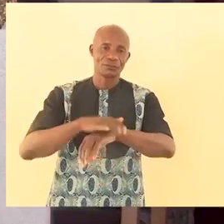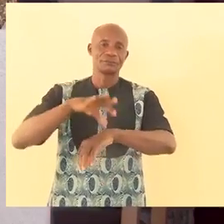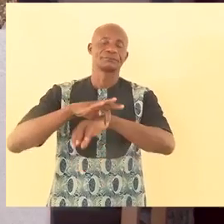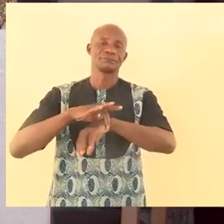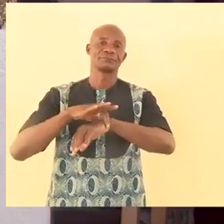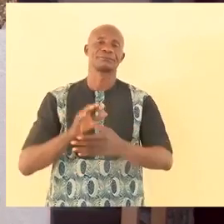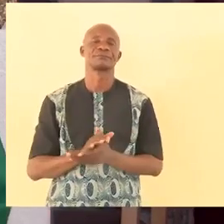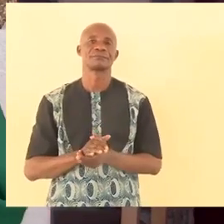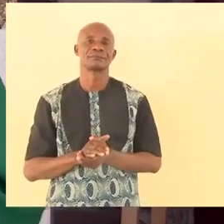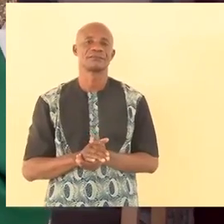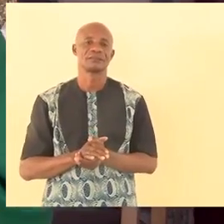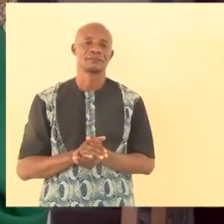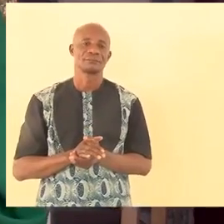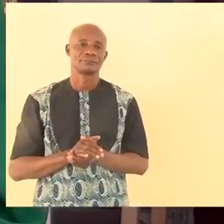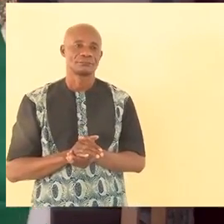earth.